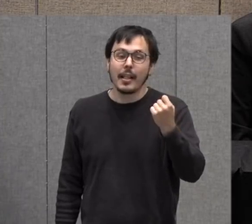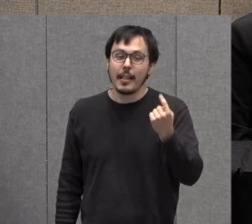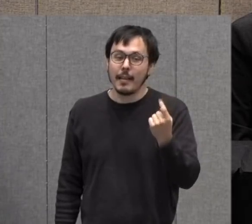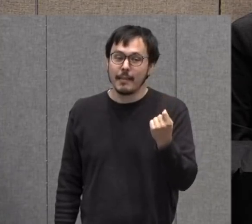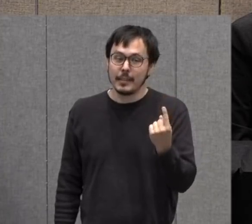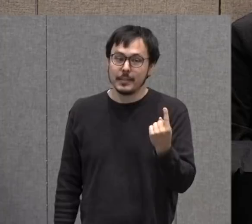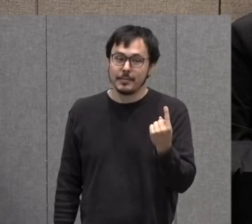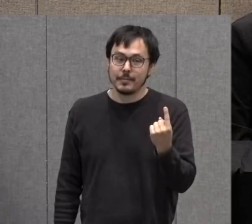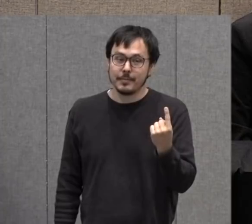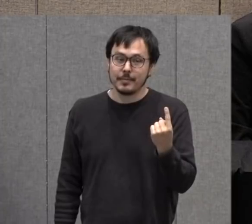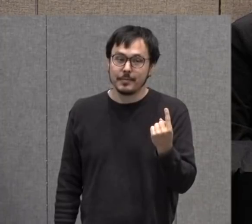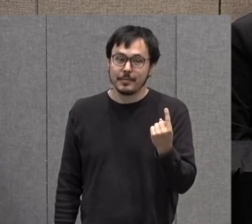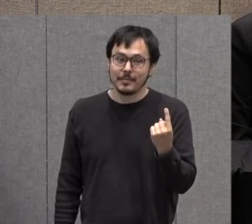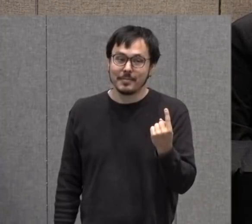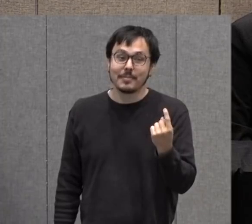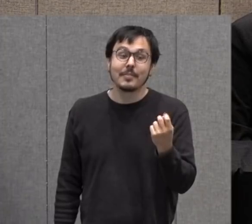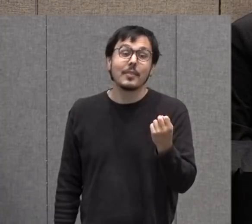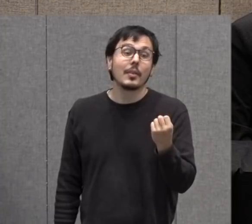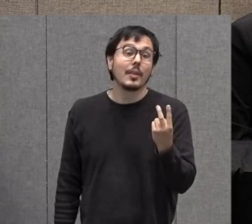11,